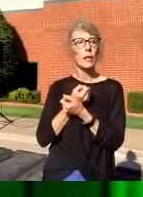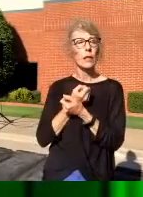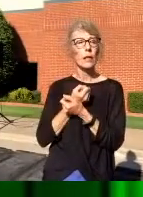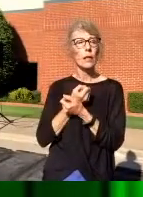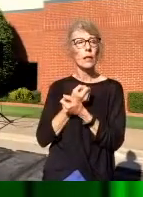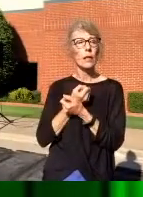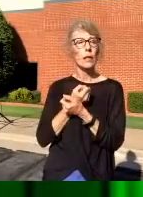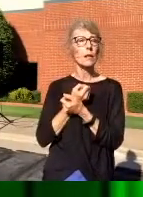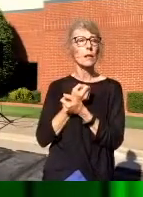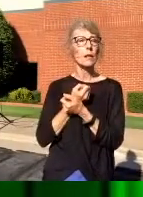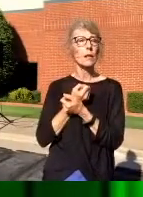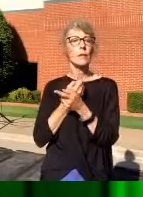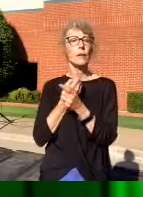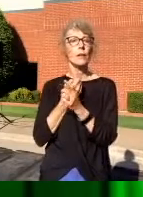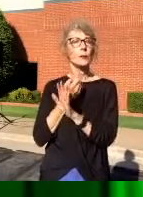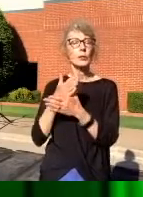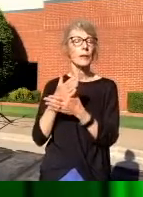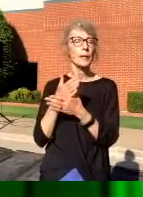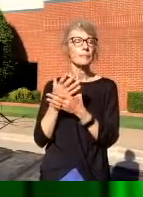you for that.